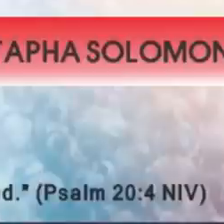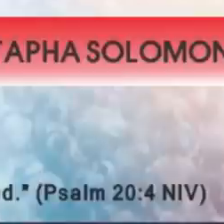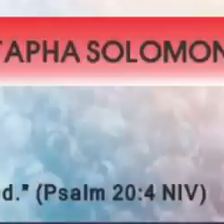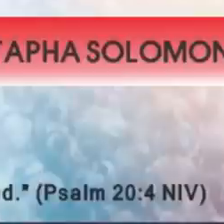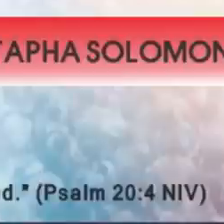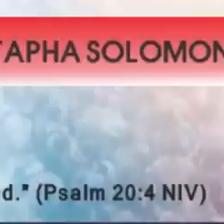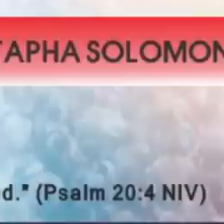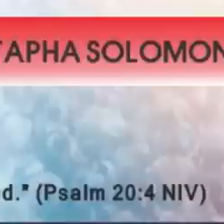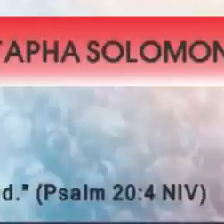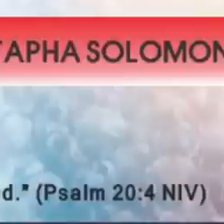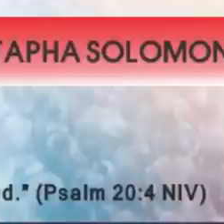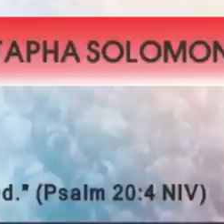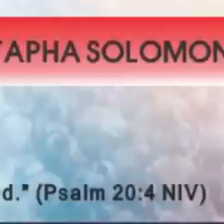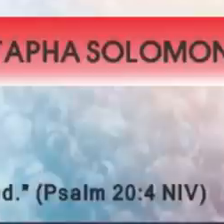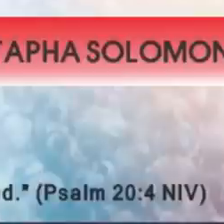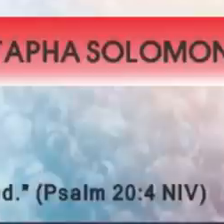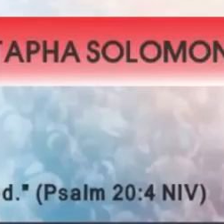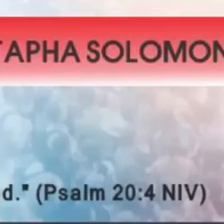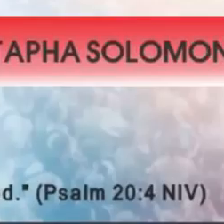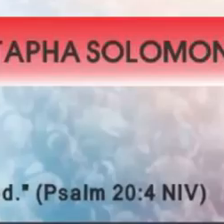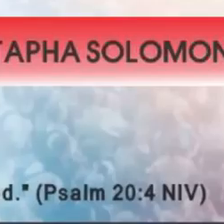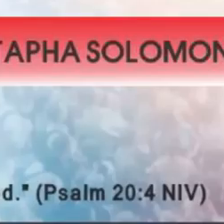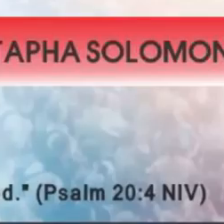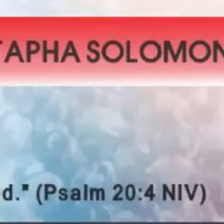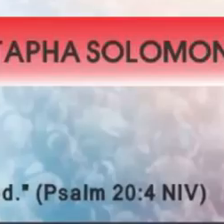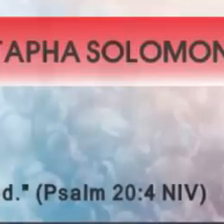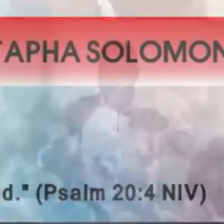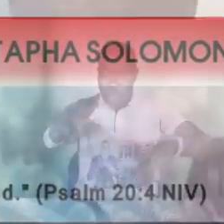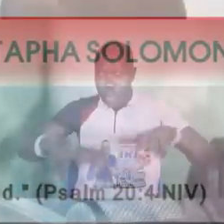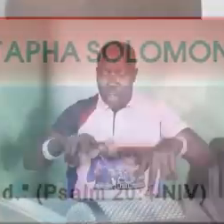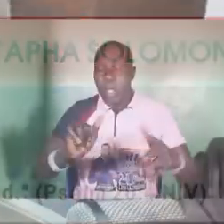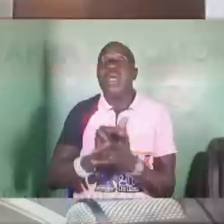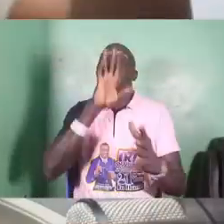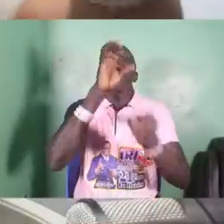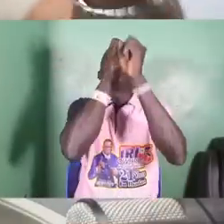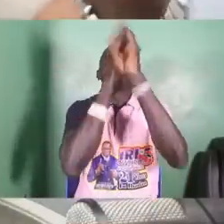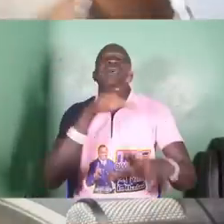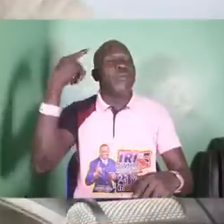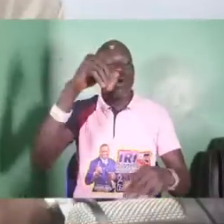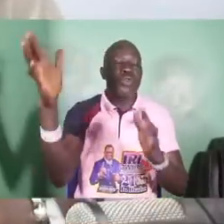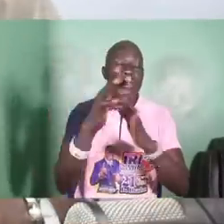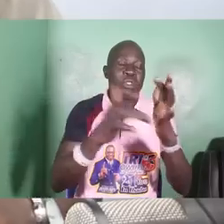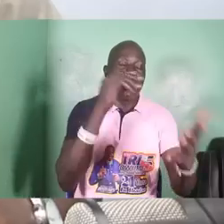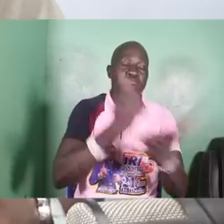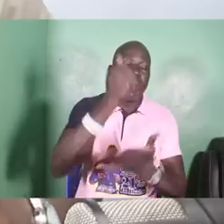to him, in the name of Jesus, the land you stand. It